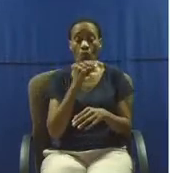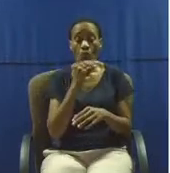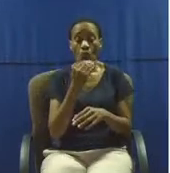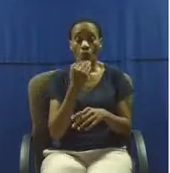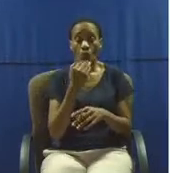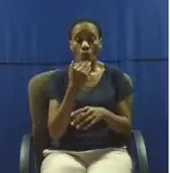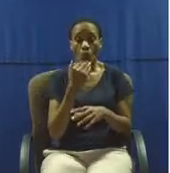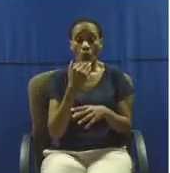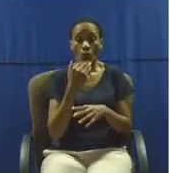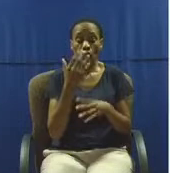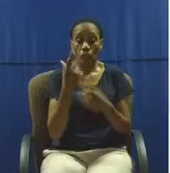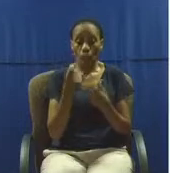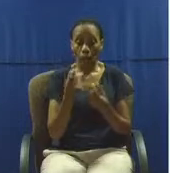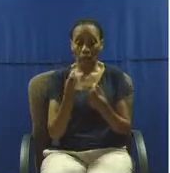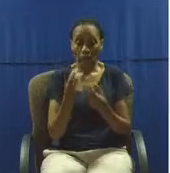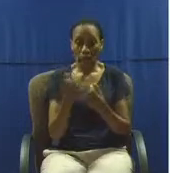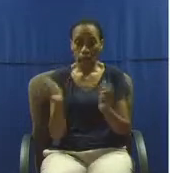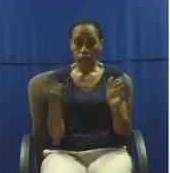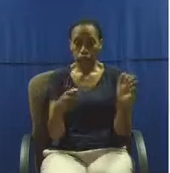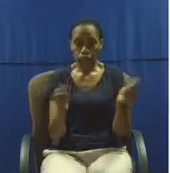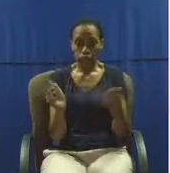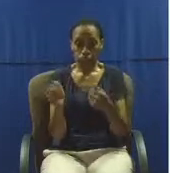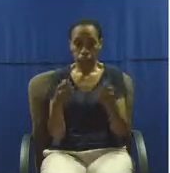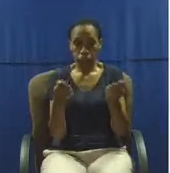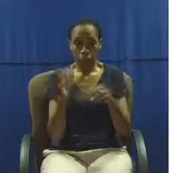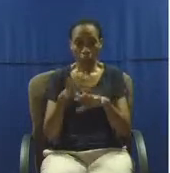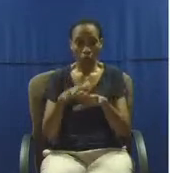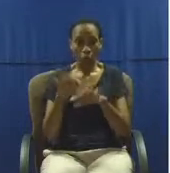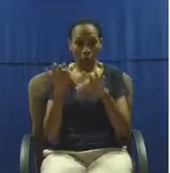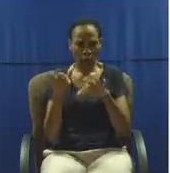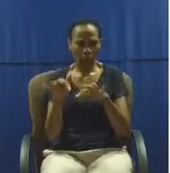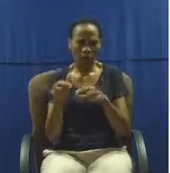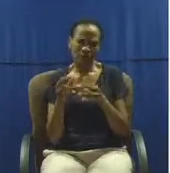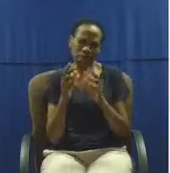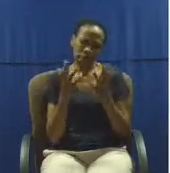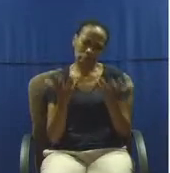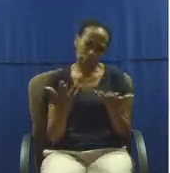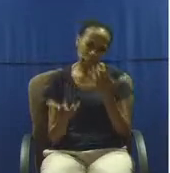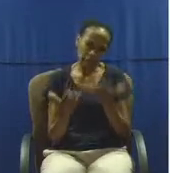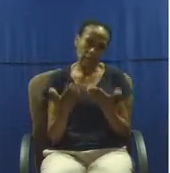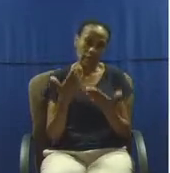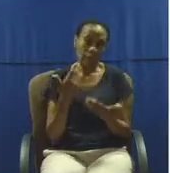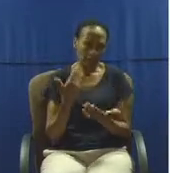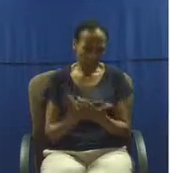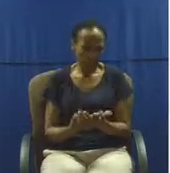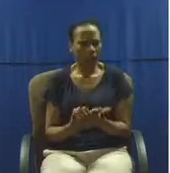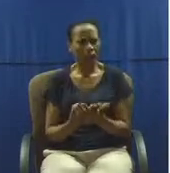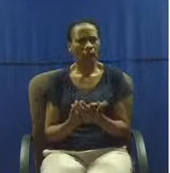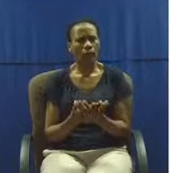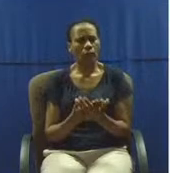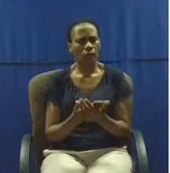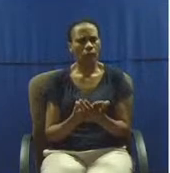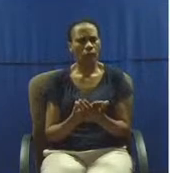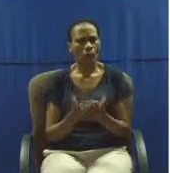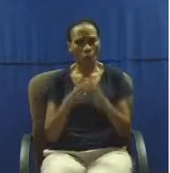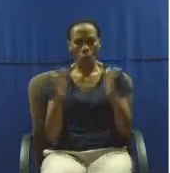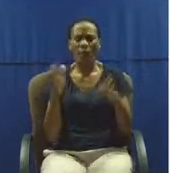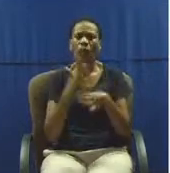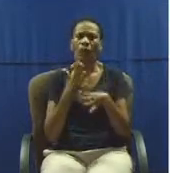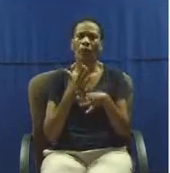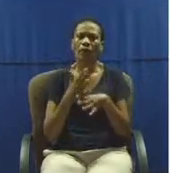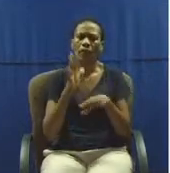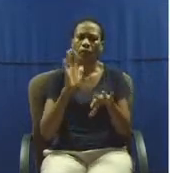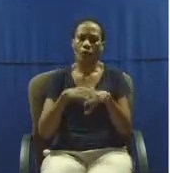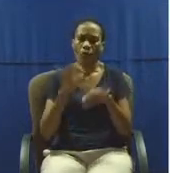the job pool in our country to create those jobs. At the same time,